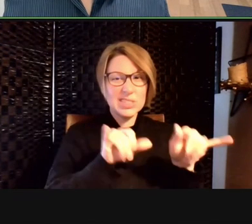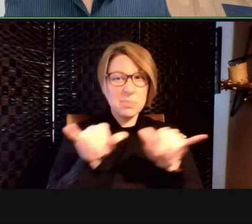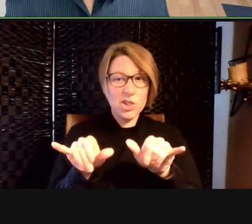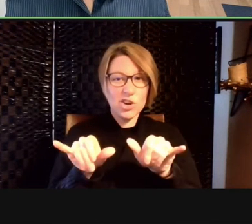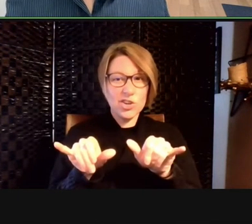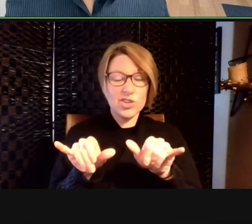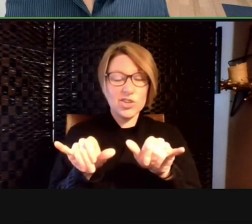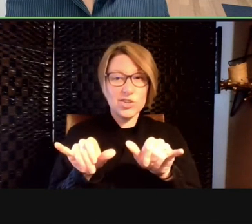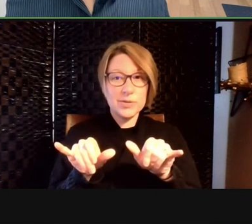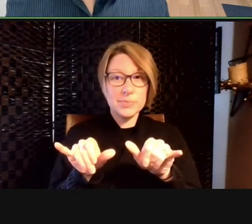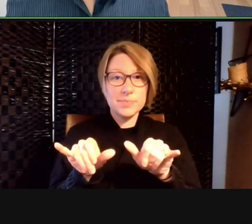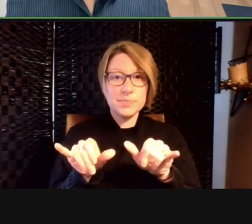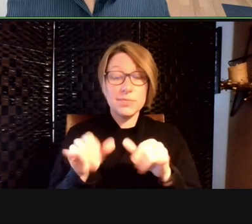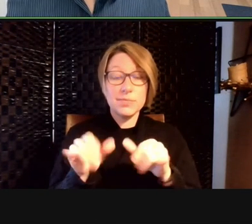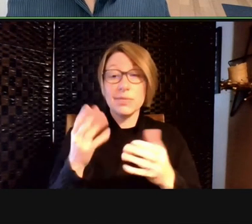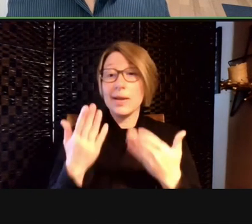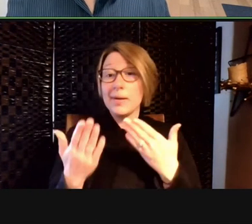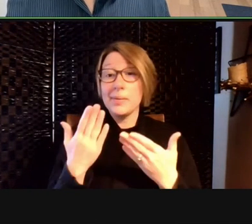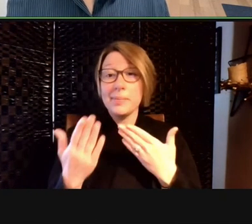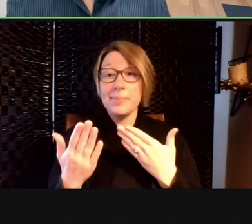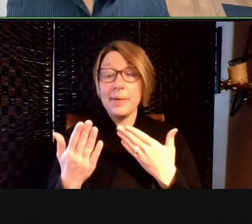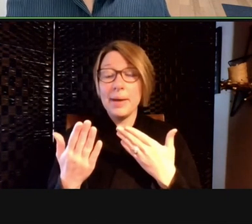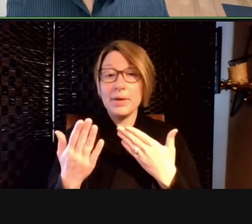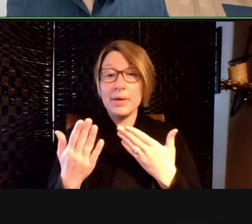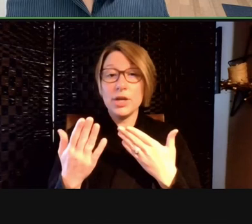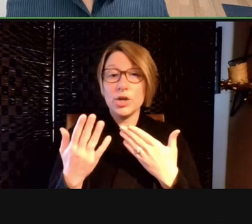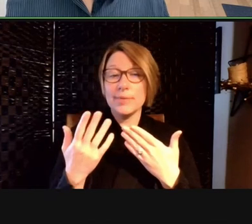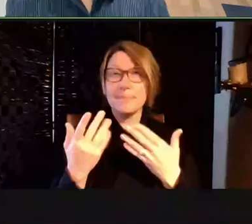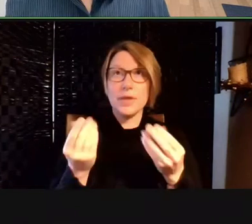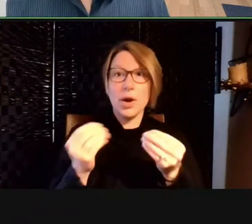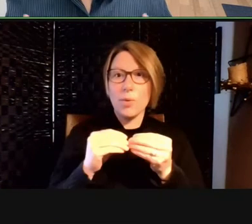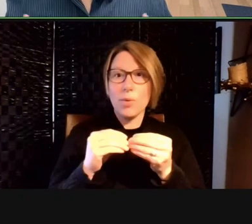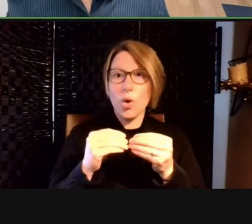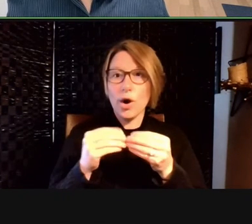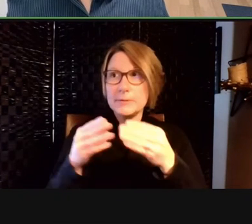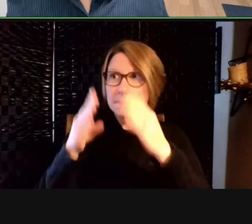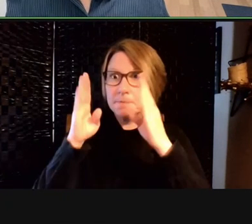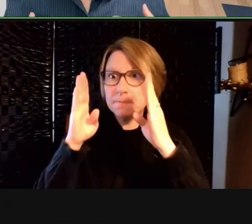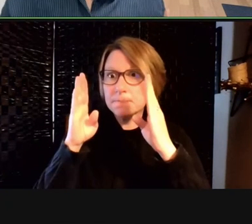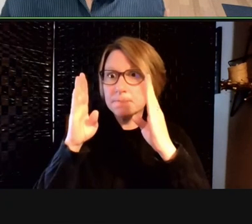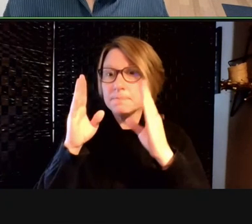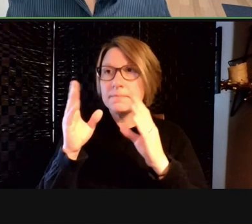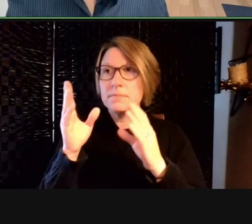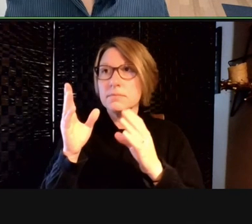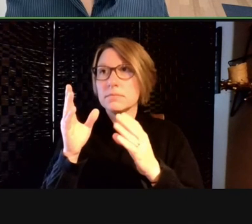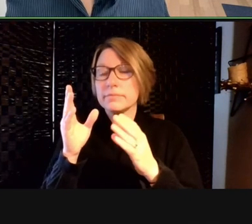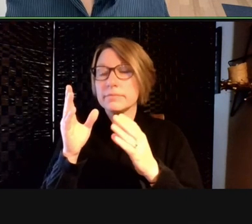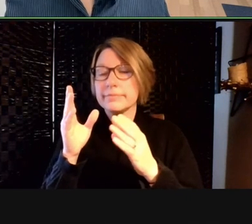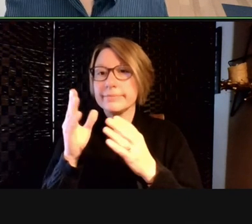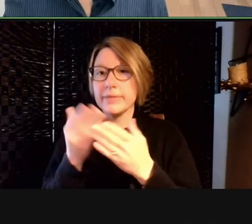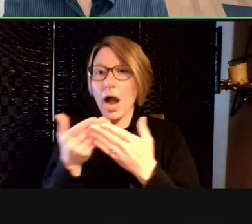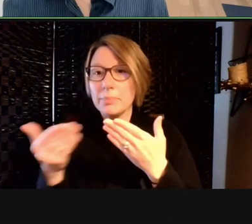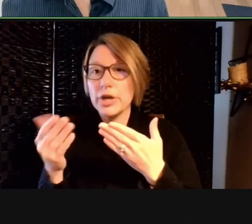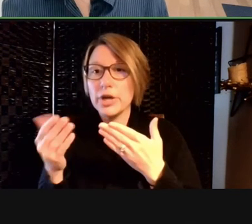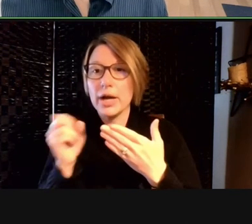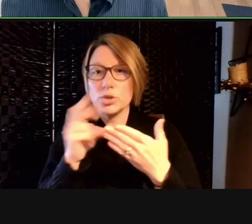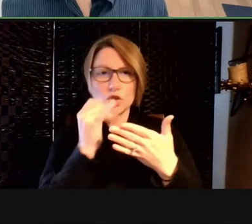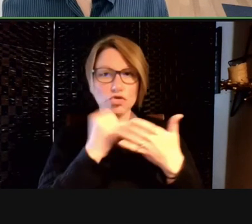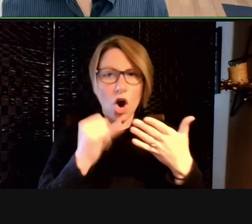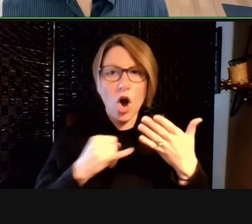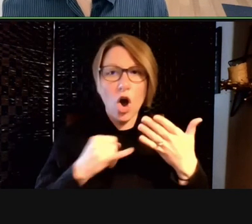So, and that might, you may see them, being more attentive in terms of inanimate objects or withdrawing, or maybe even losing some kind of control